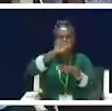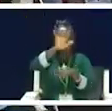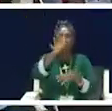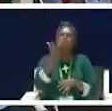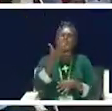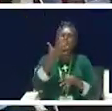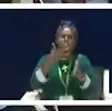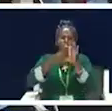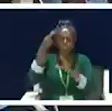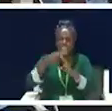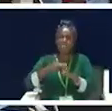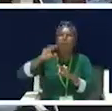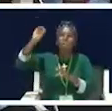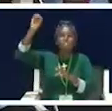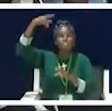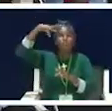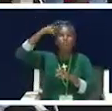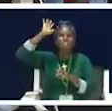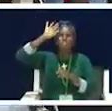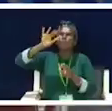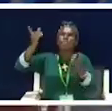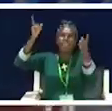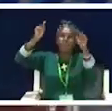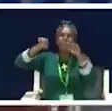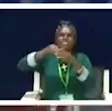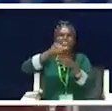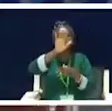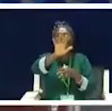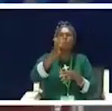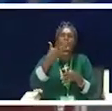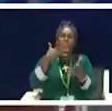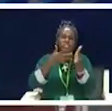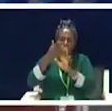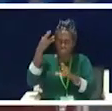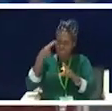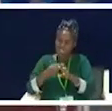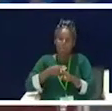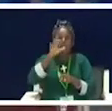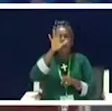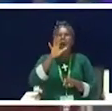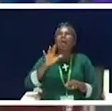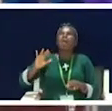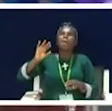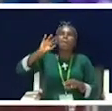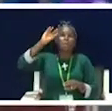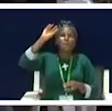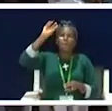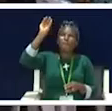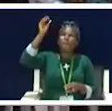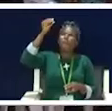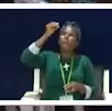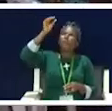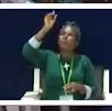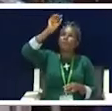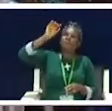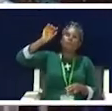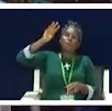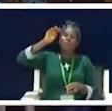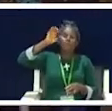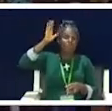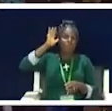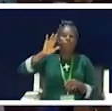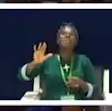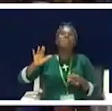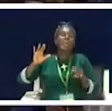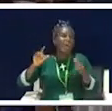Sun will rise in your favor. By the everlasting arm of God, moon will appear in your favor.